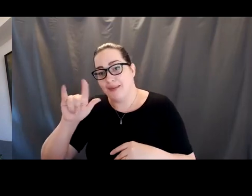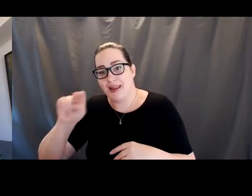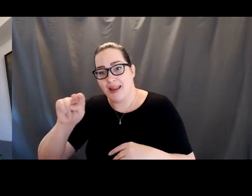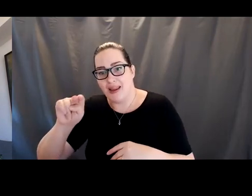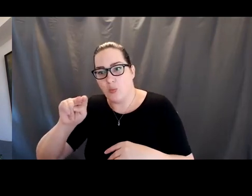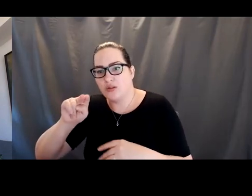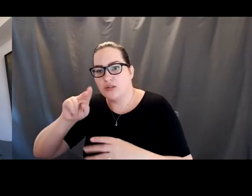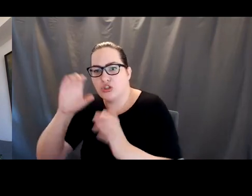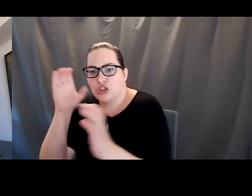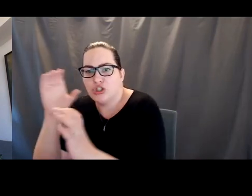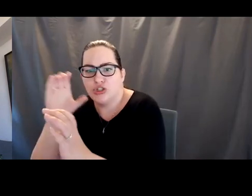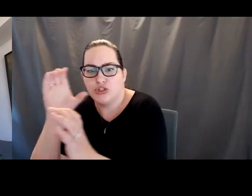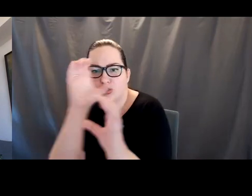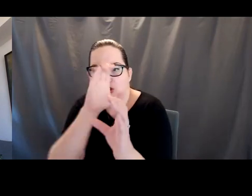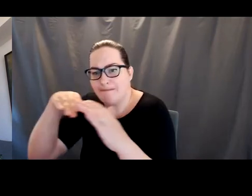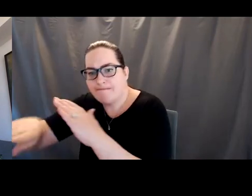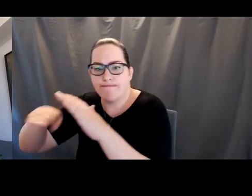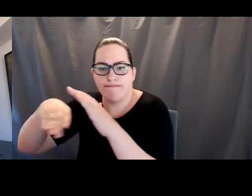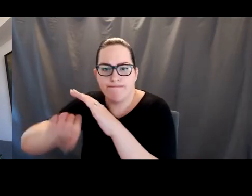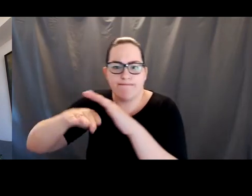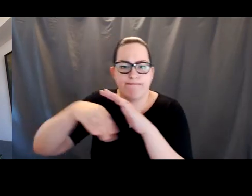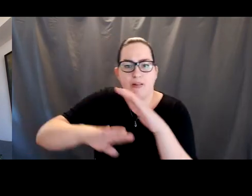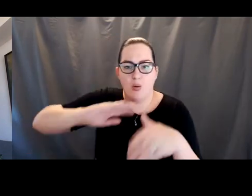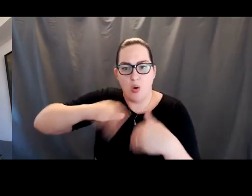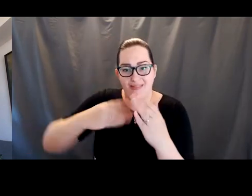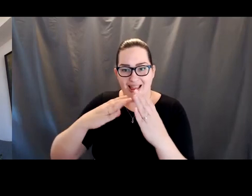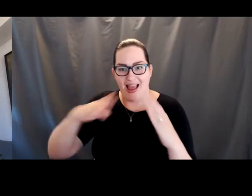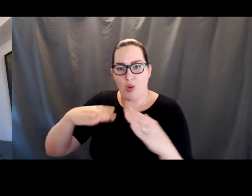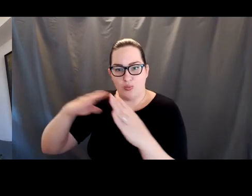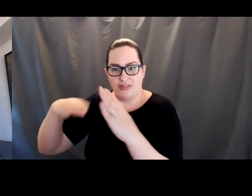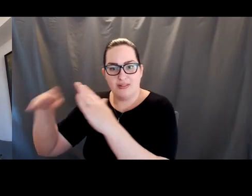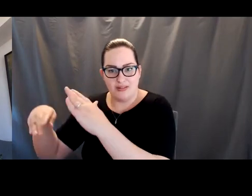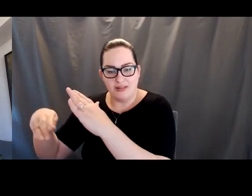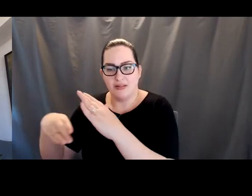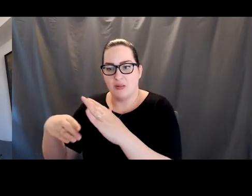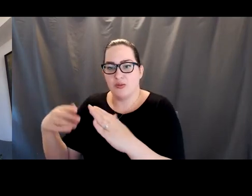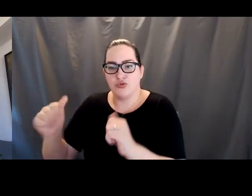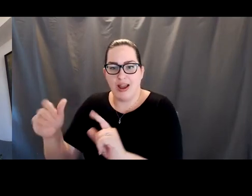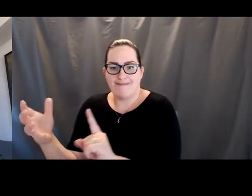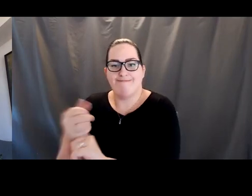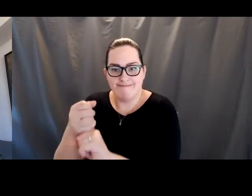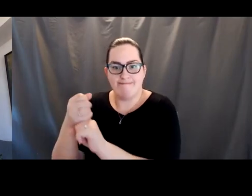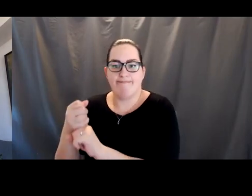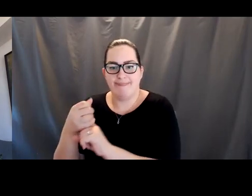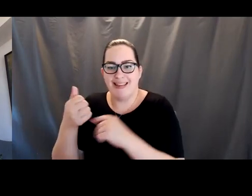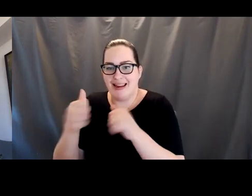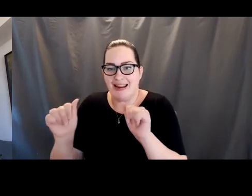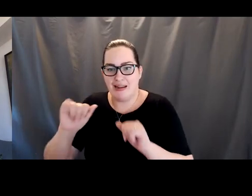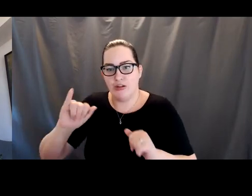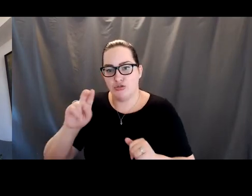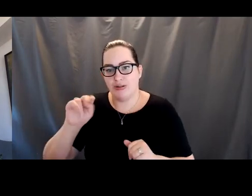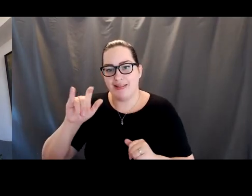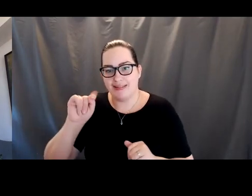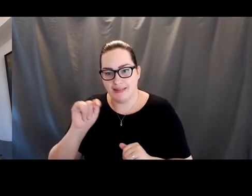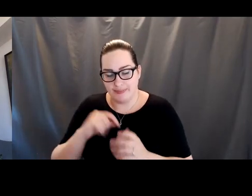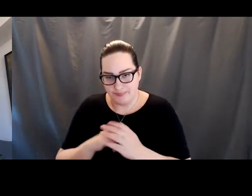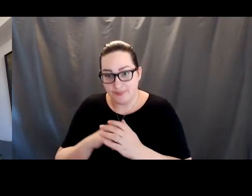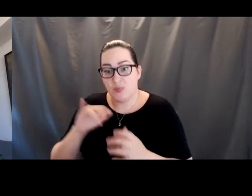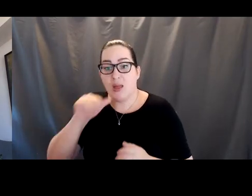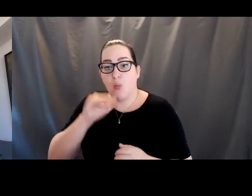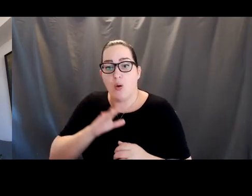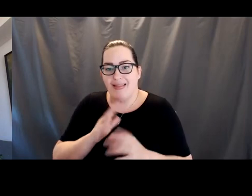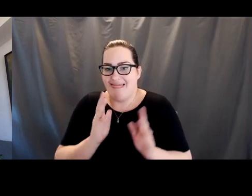activists. She left her 3 younger brothers behind and was hiding out in what is the former green zone,